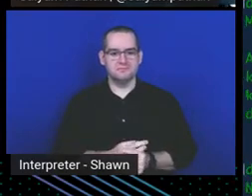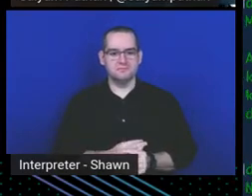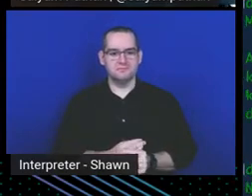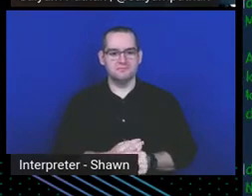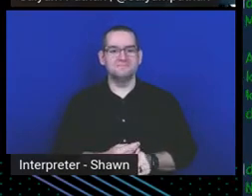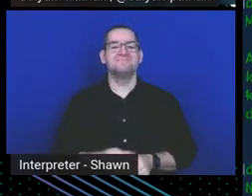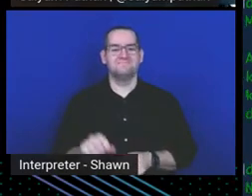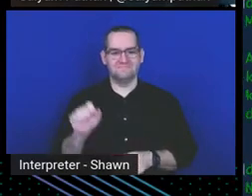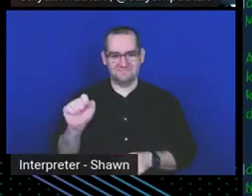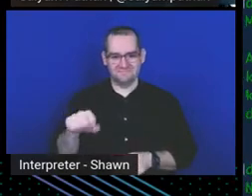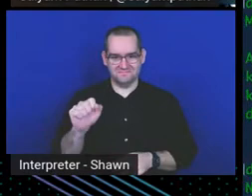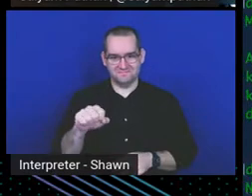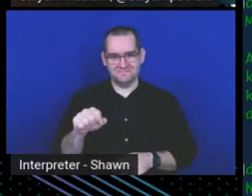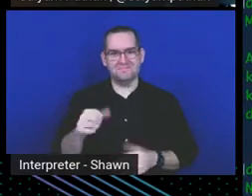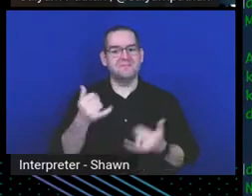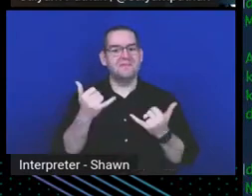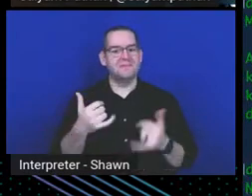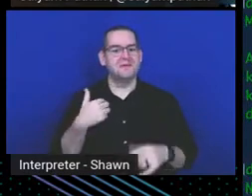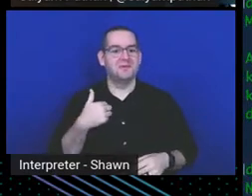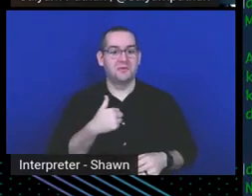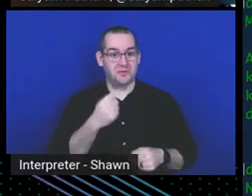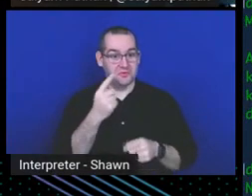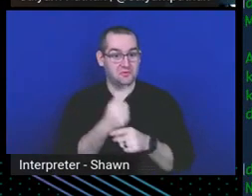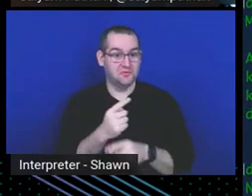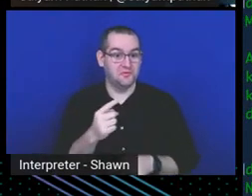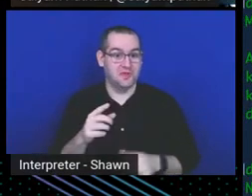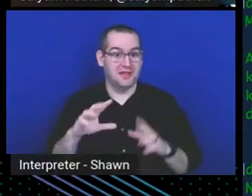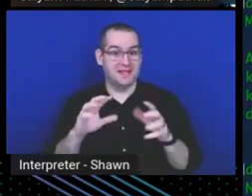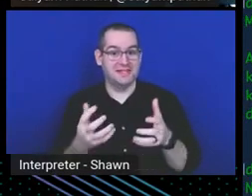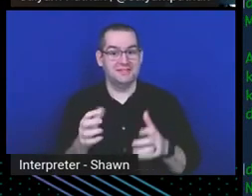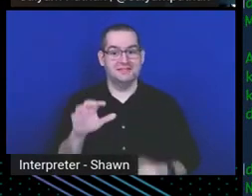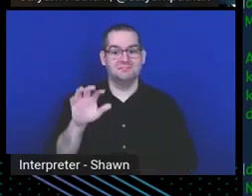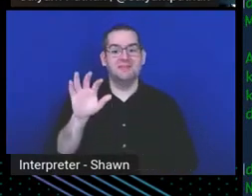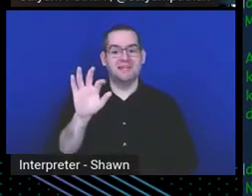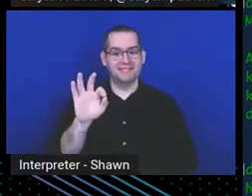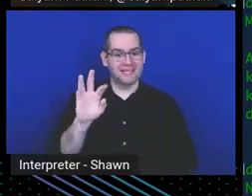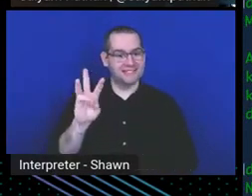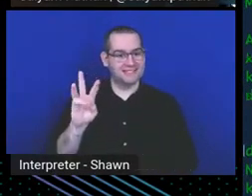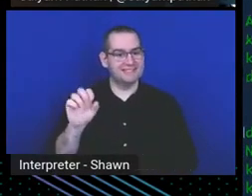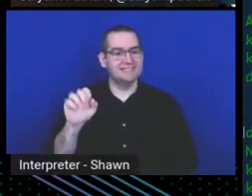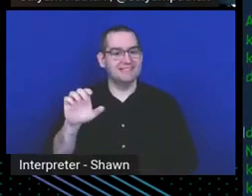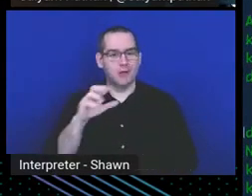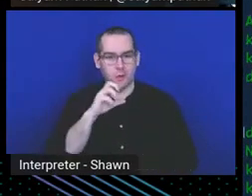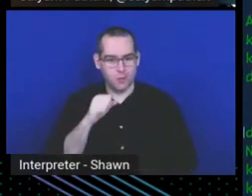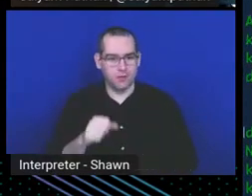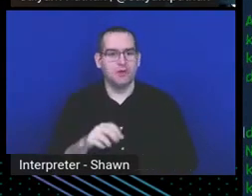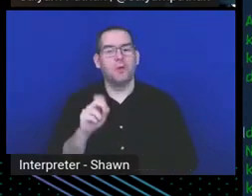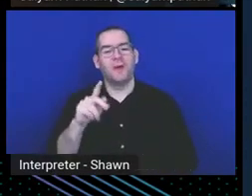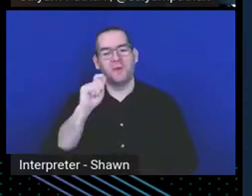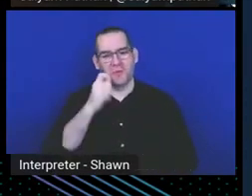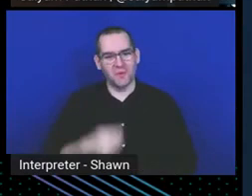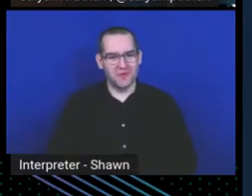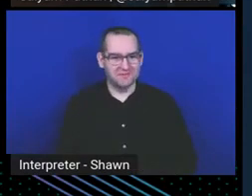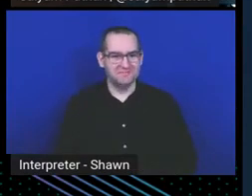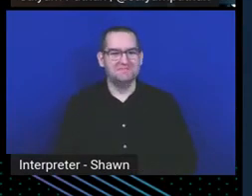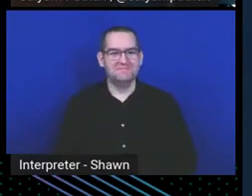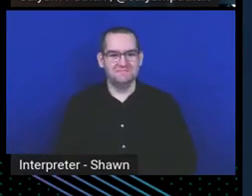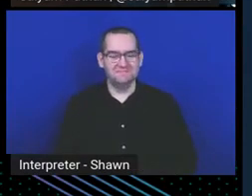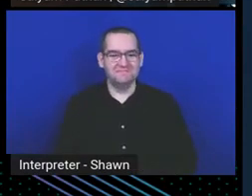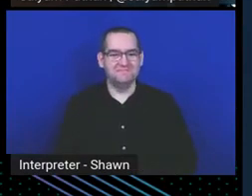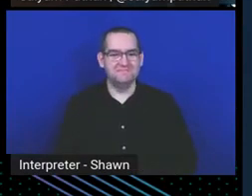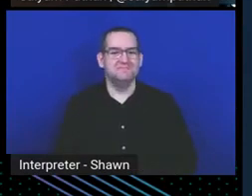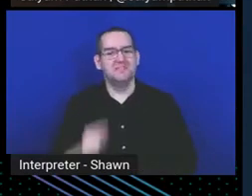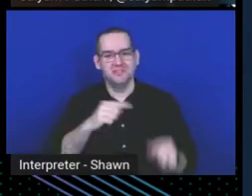Yep. So now we are at the right cluster. So it's 96 seconds older. Cool. So let me clear the screen so that you can